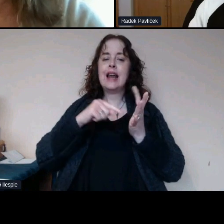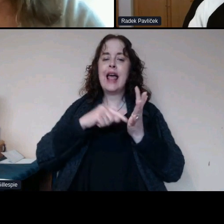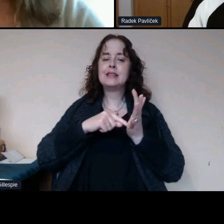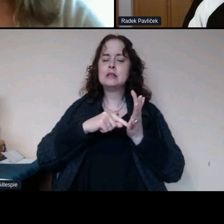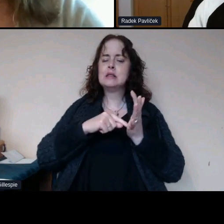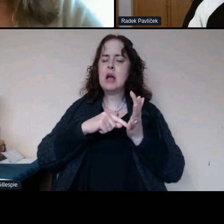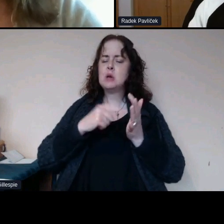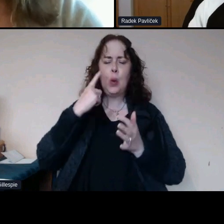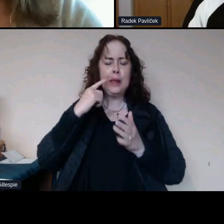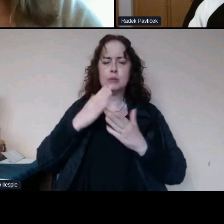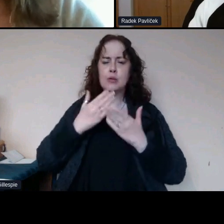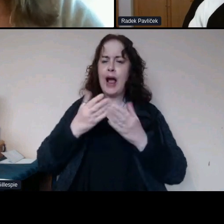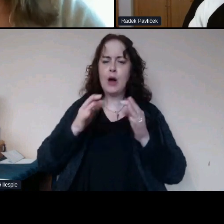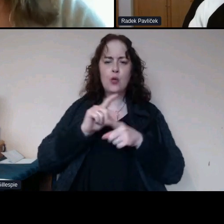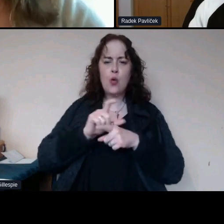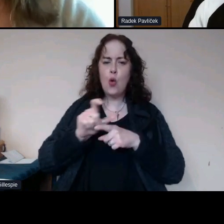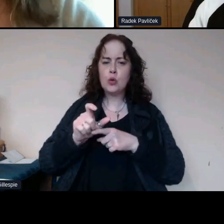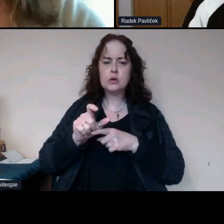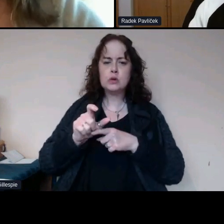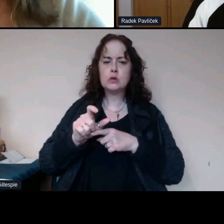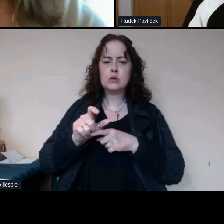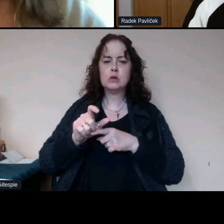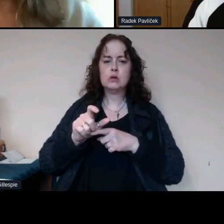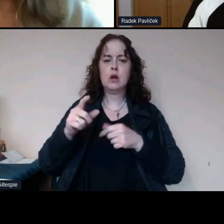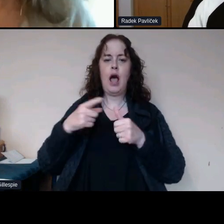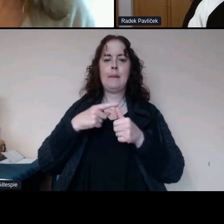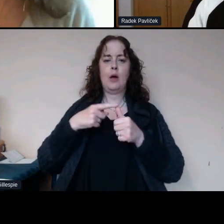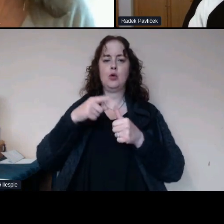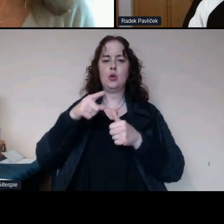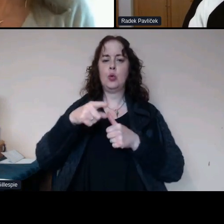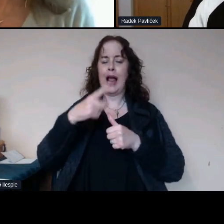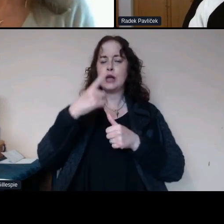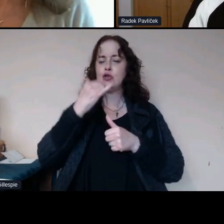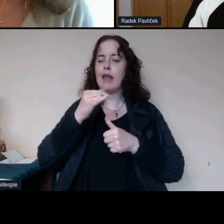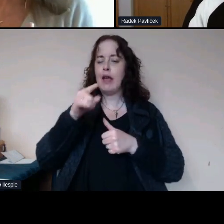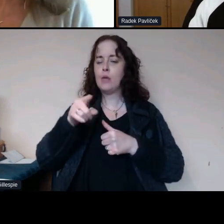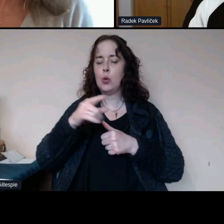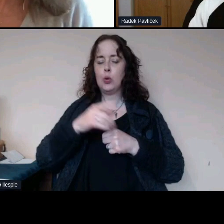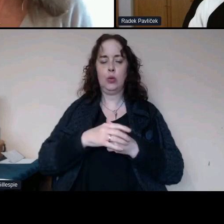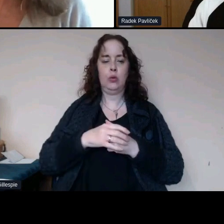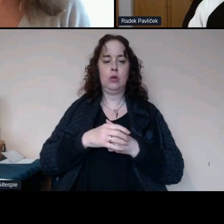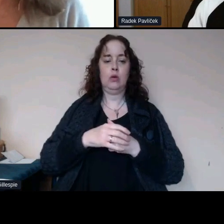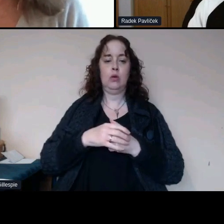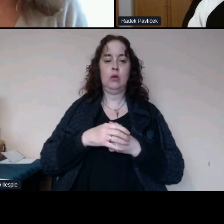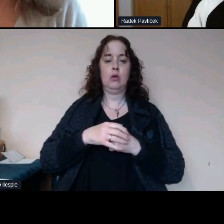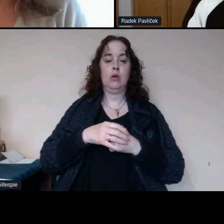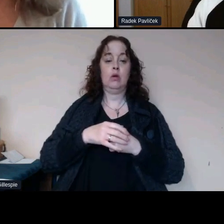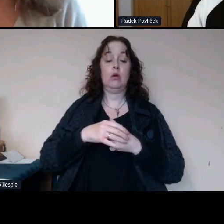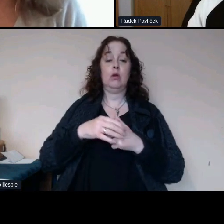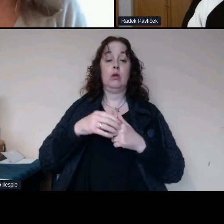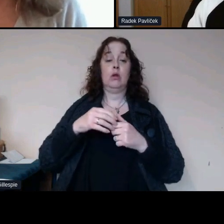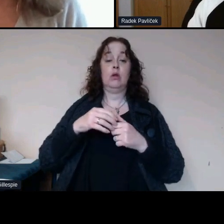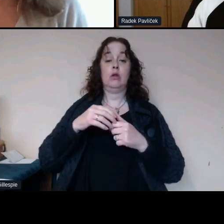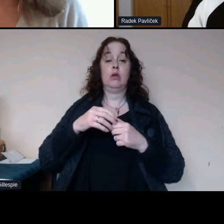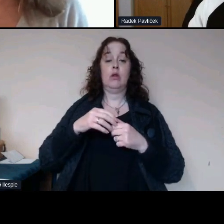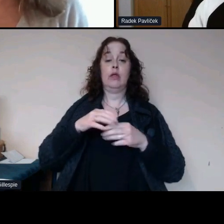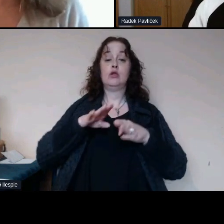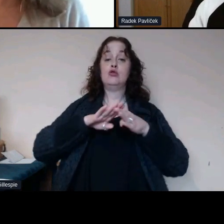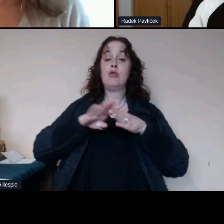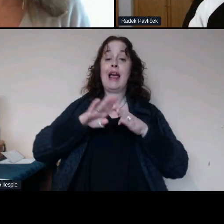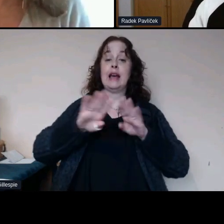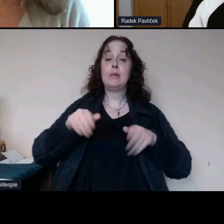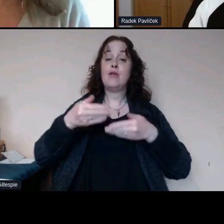maybe Alberto, you can check that. Absolutely. What I know is that the accredited training providers